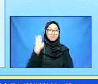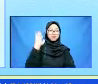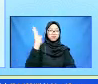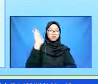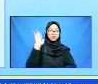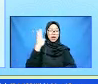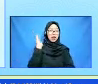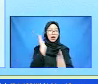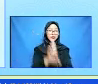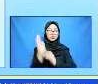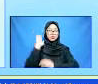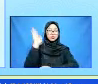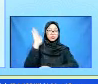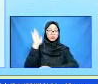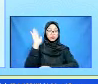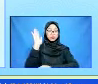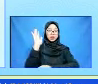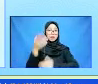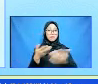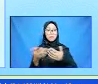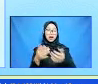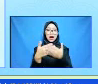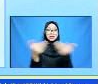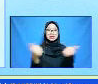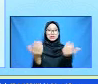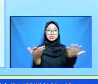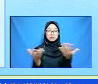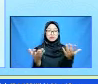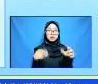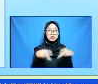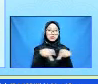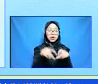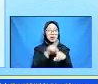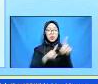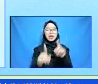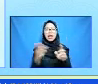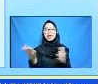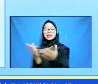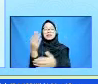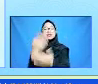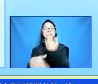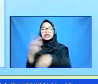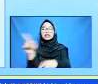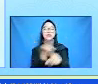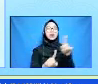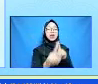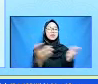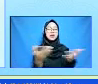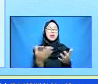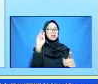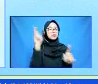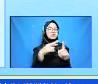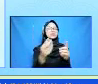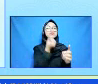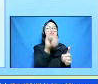discussion. In our consortium, we have the best practices to involve the